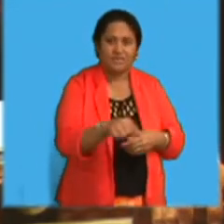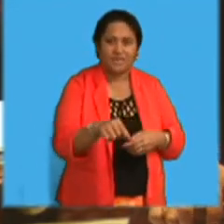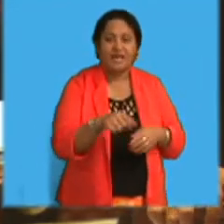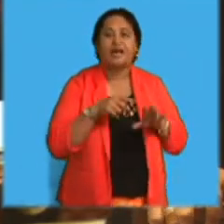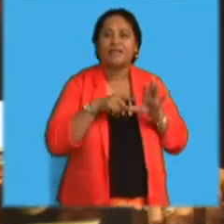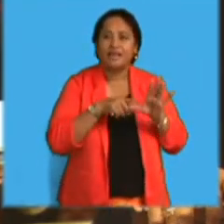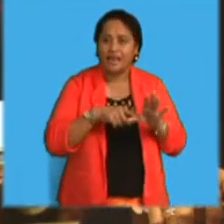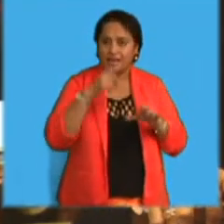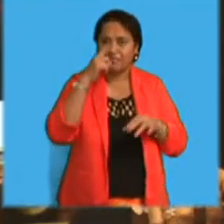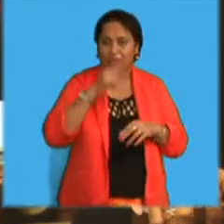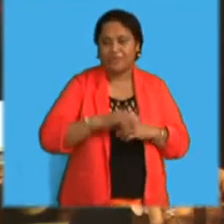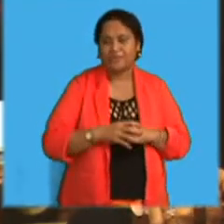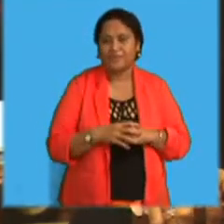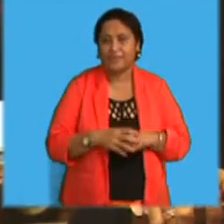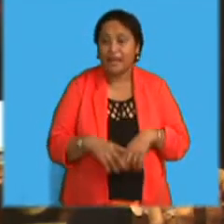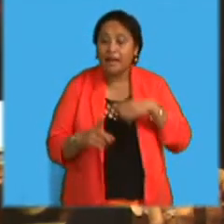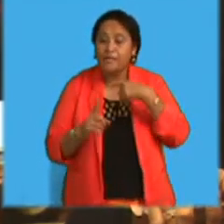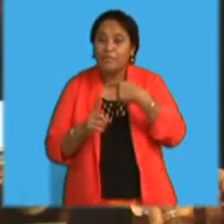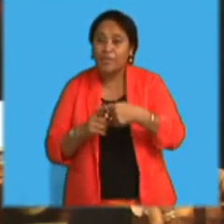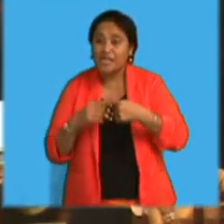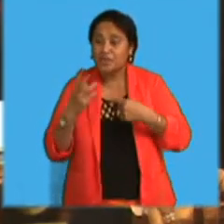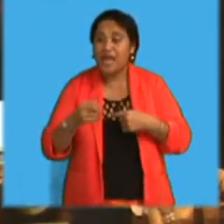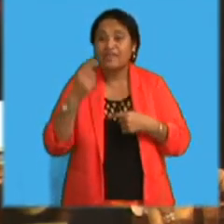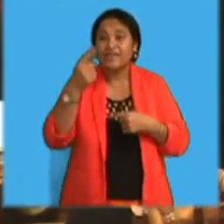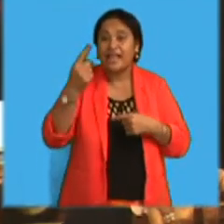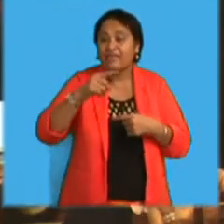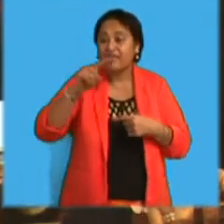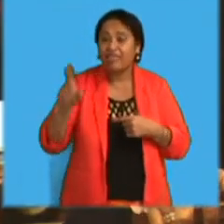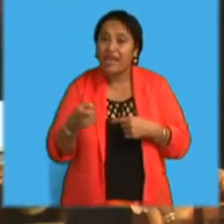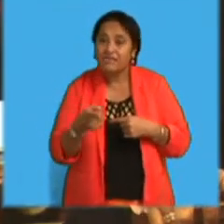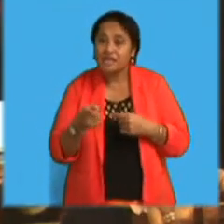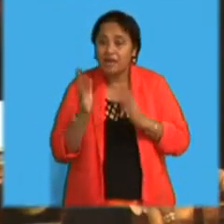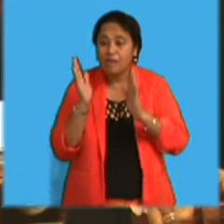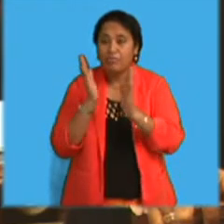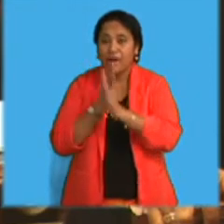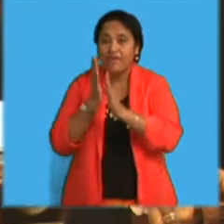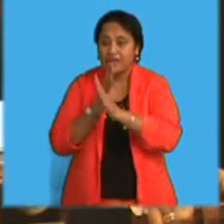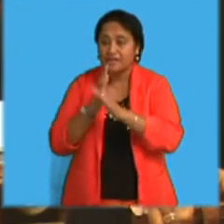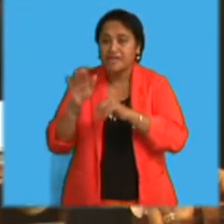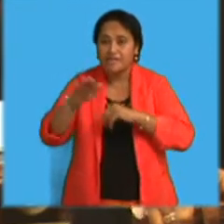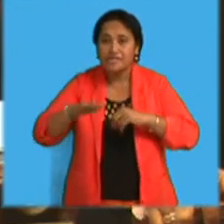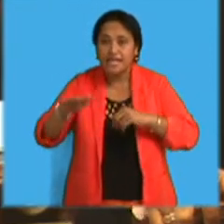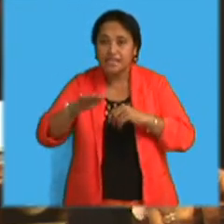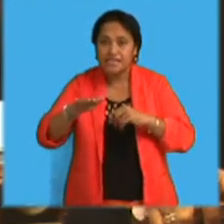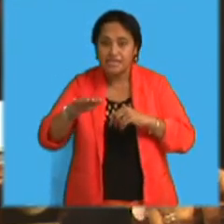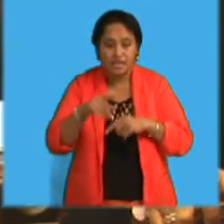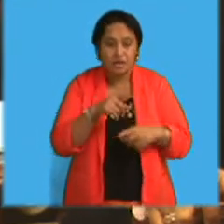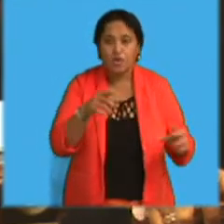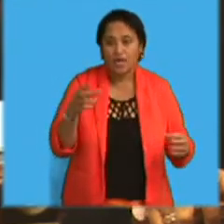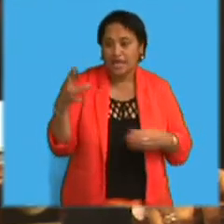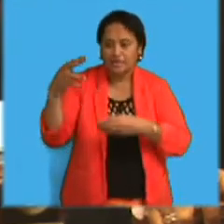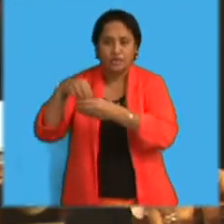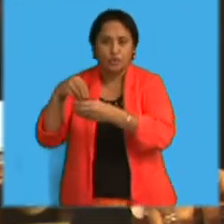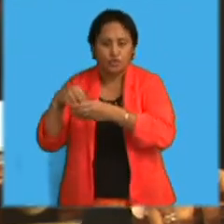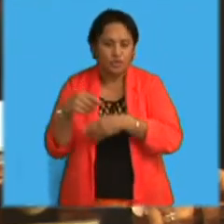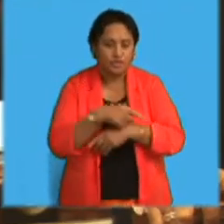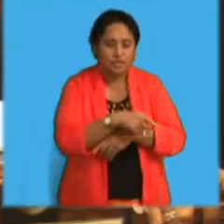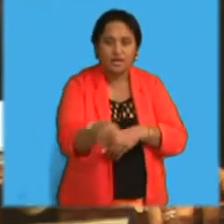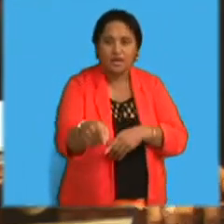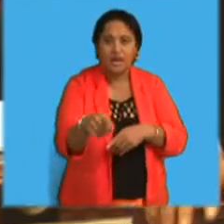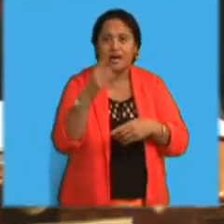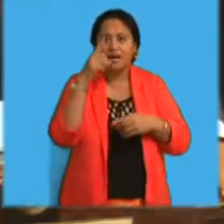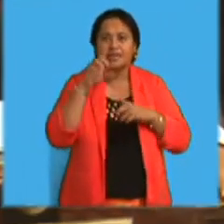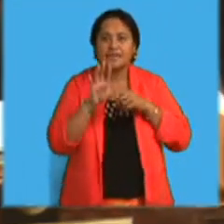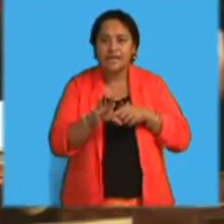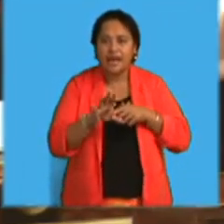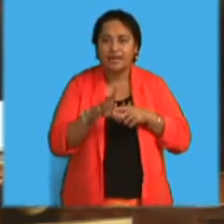confirmed 11 private sector organizations thus far to run a business mentoring program for these young entrepreneurs, Madam Speaker. Madam